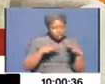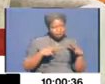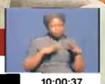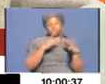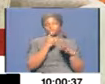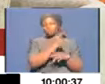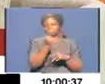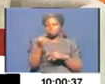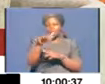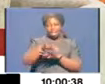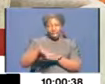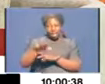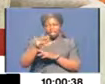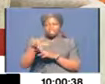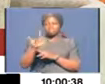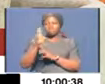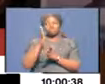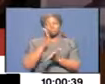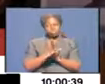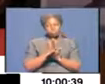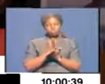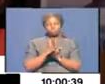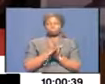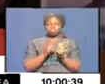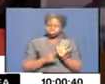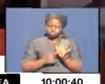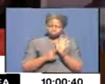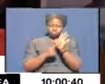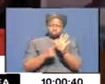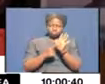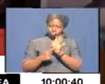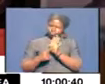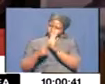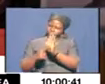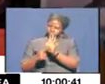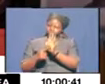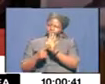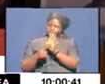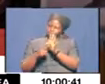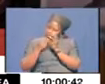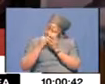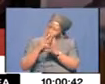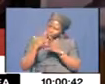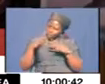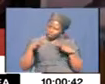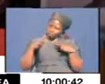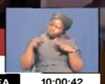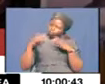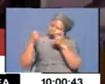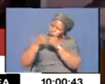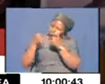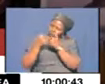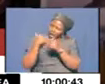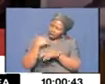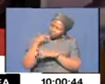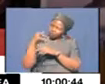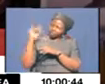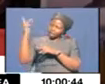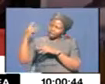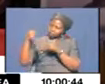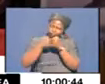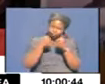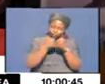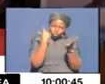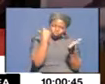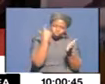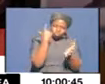will have they would serialize. The game is coming. It is Kenya versus Uganda. There'll be a strong build-up. This is a derby, a strong